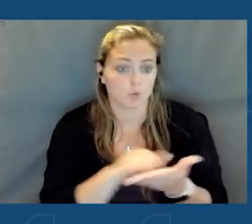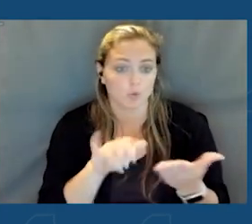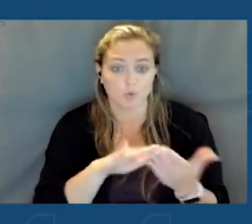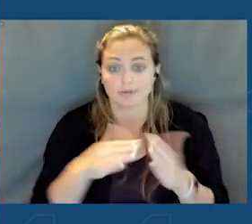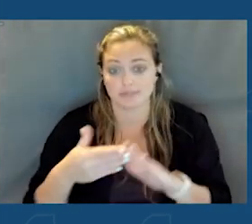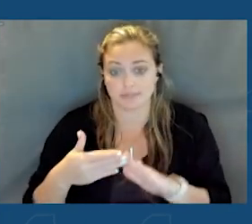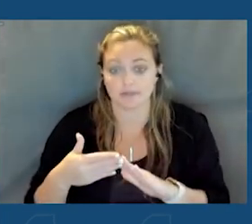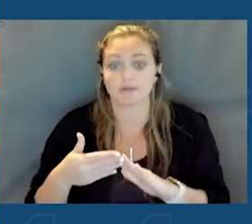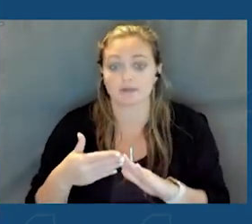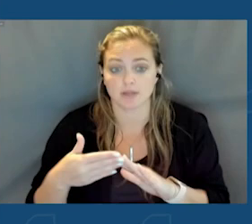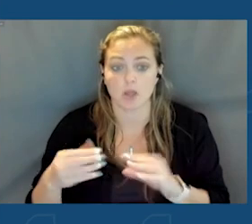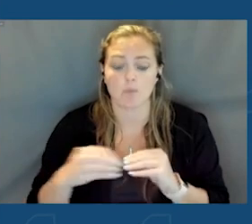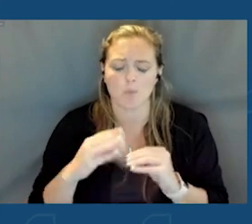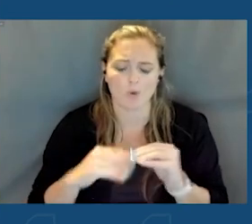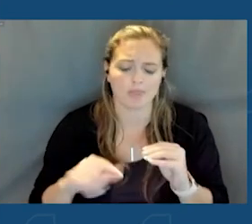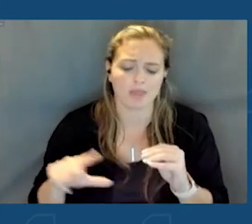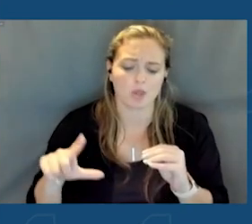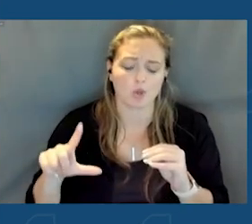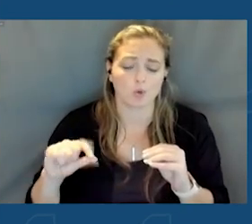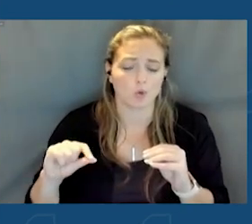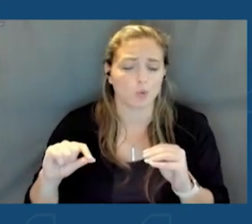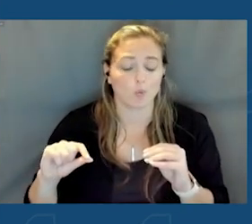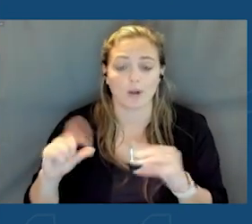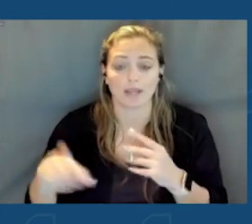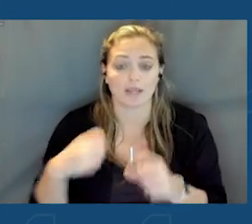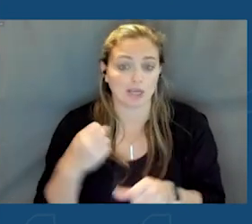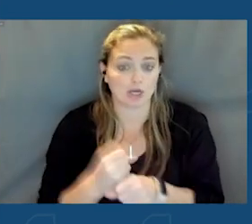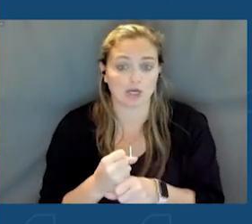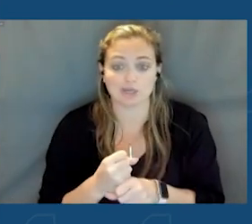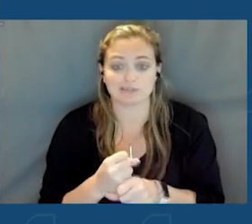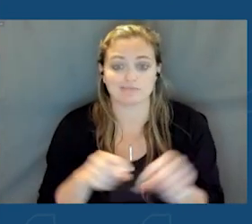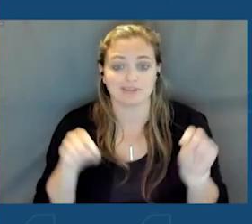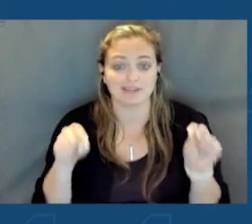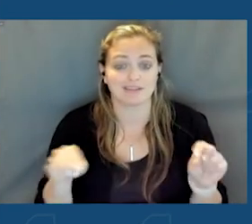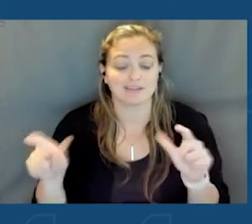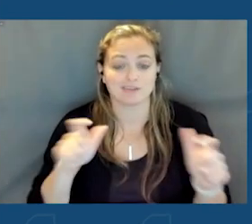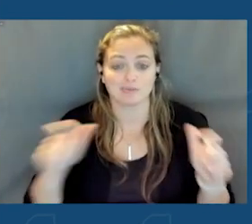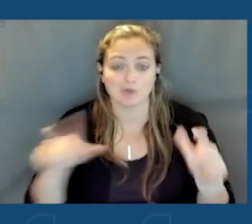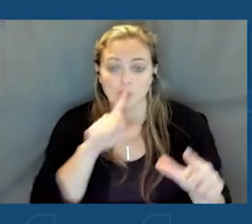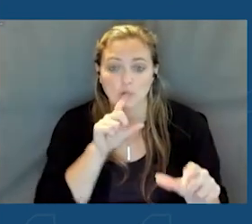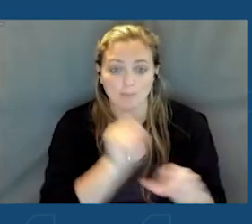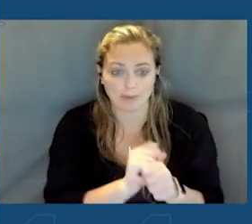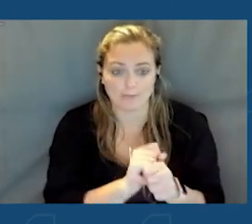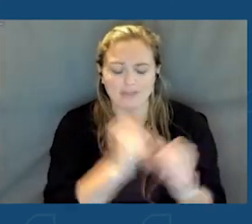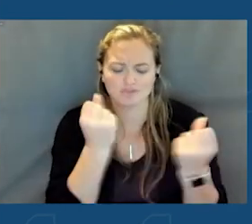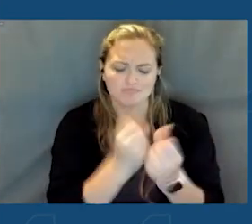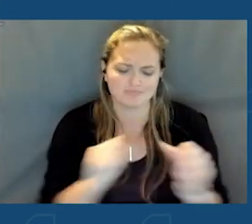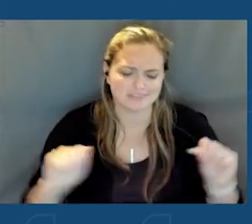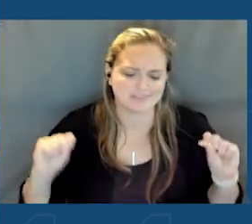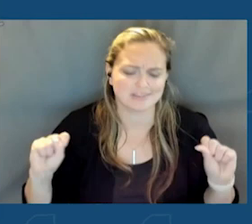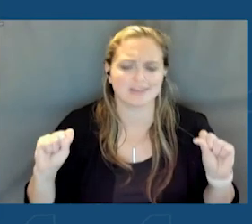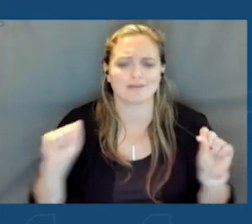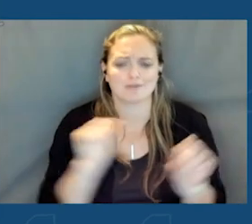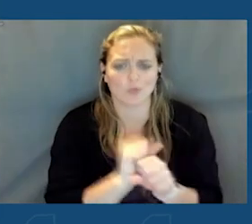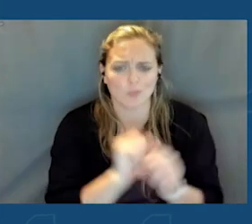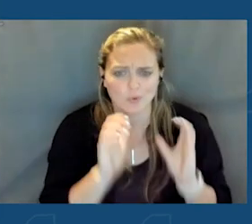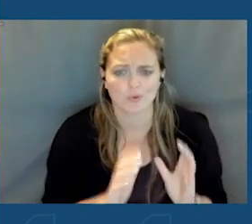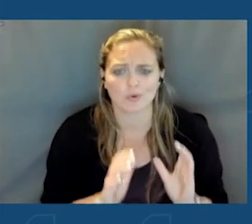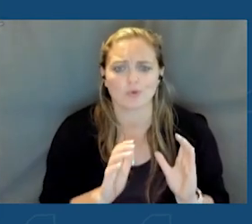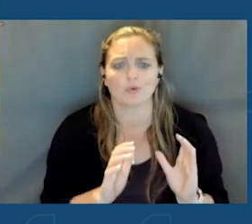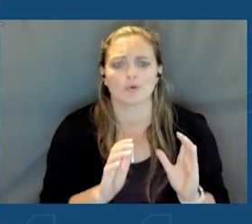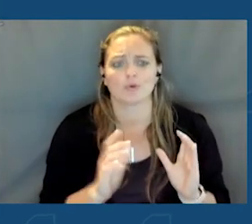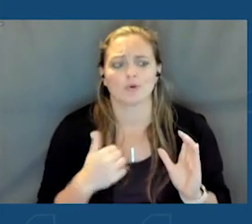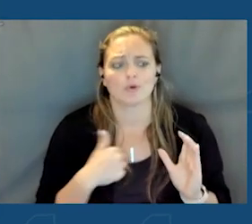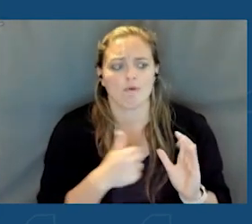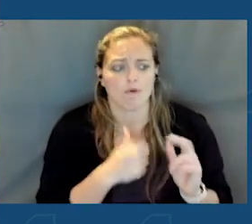in more than 20 plus years. This is a major commitment to the safety of workers on our